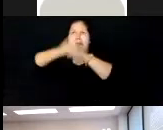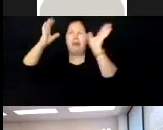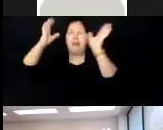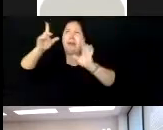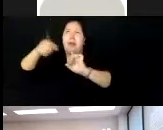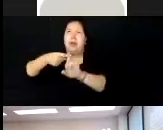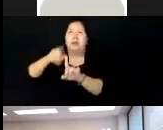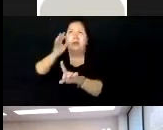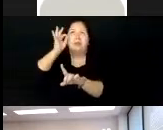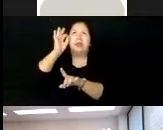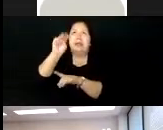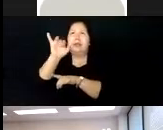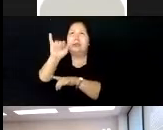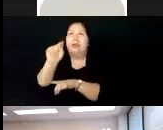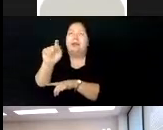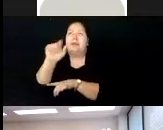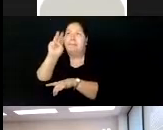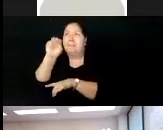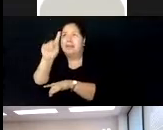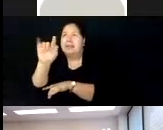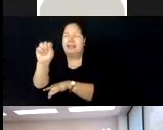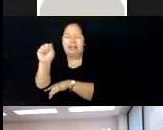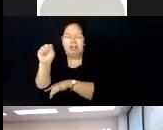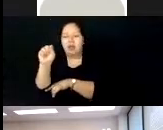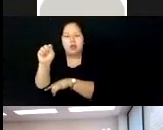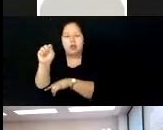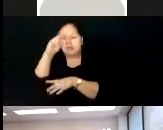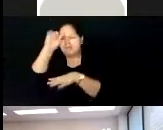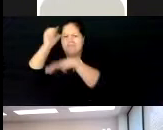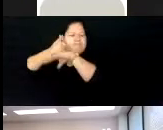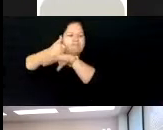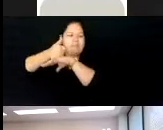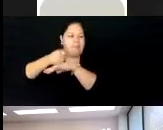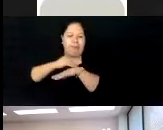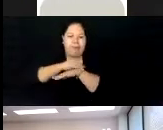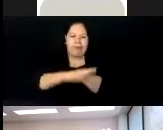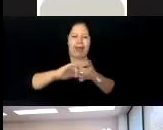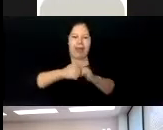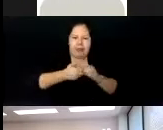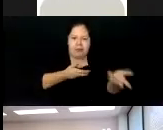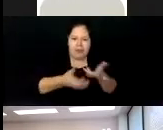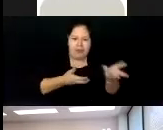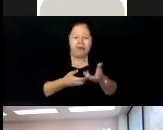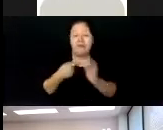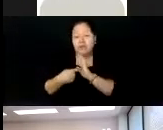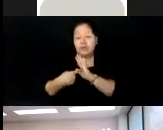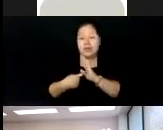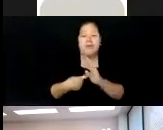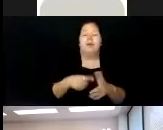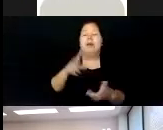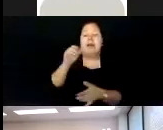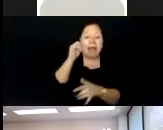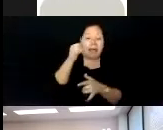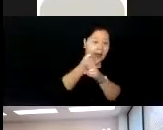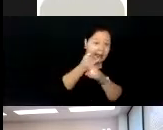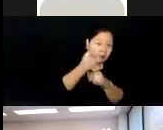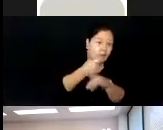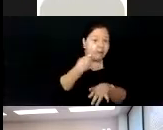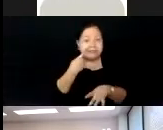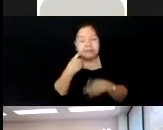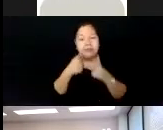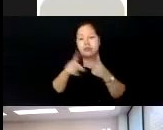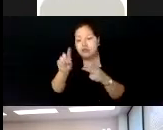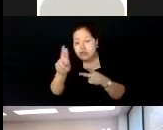Métis. For example, you can see here the writer references an alcoholic, drug-seeking, abusing population, each one of these